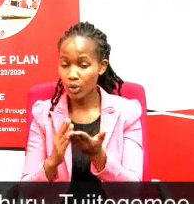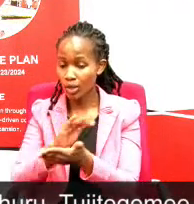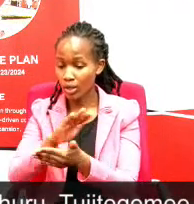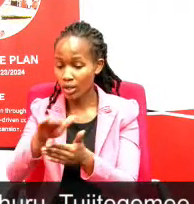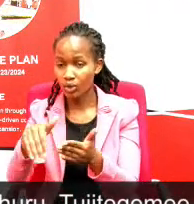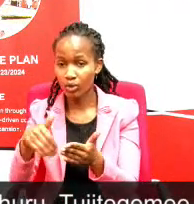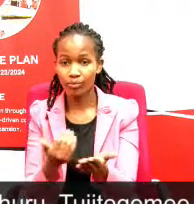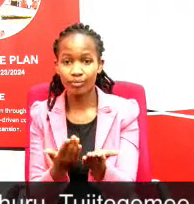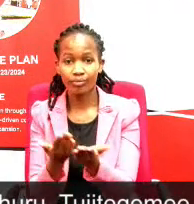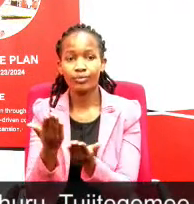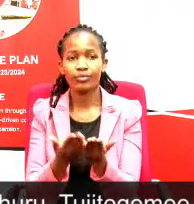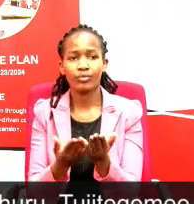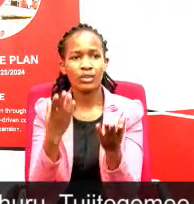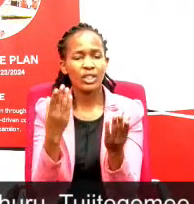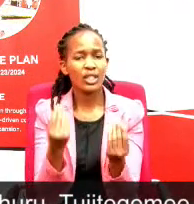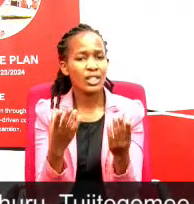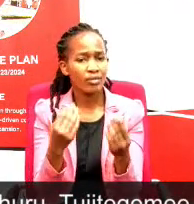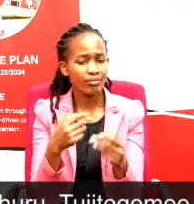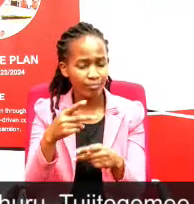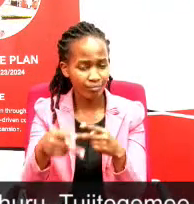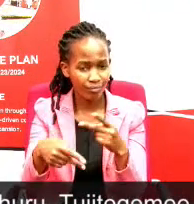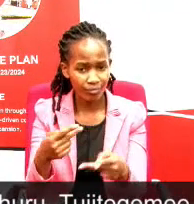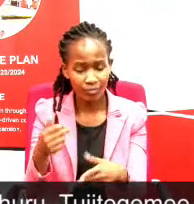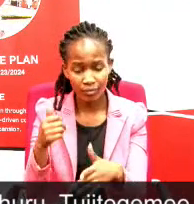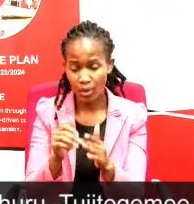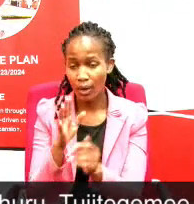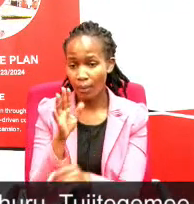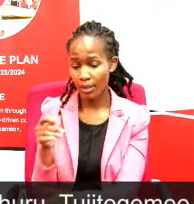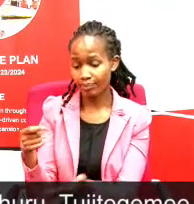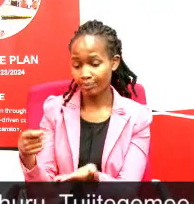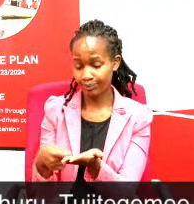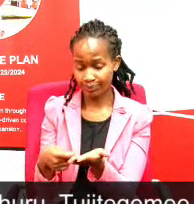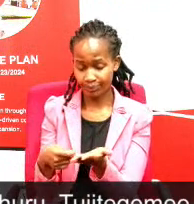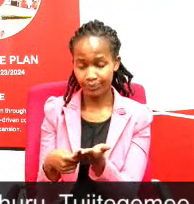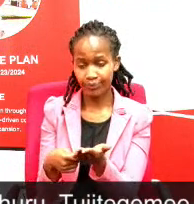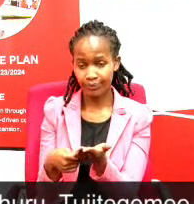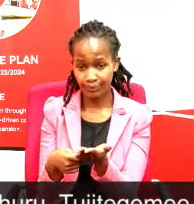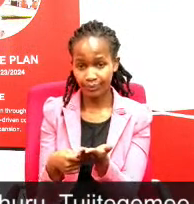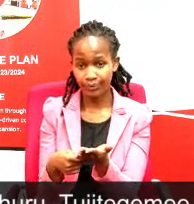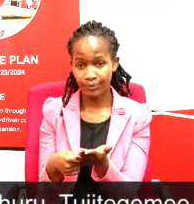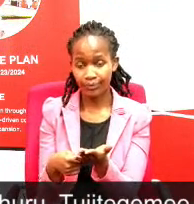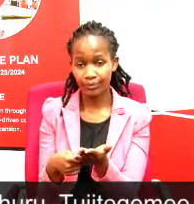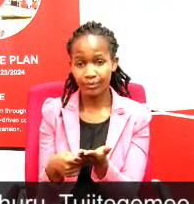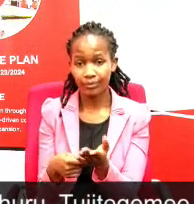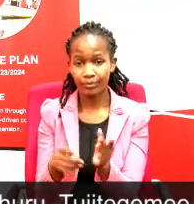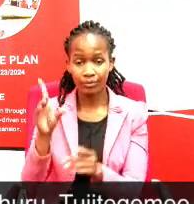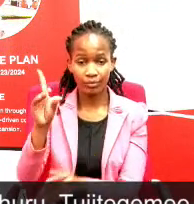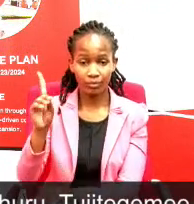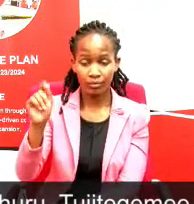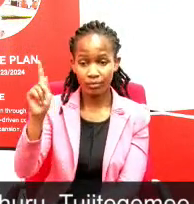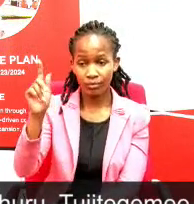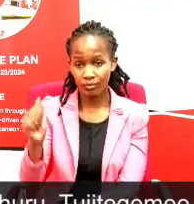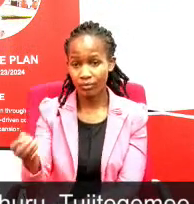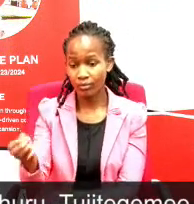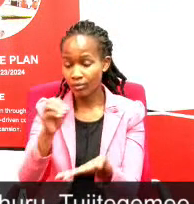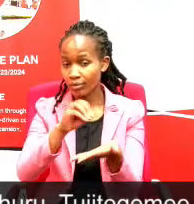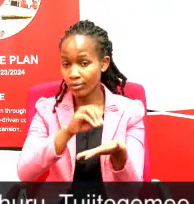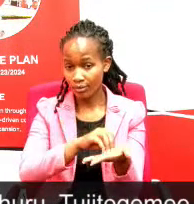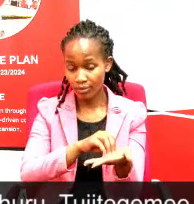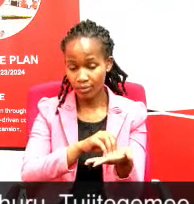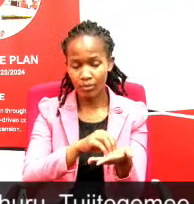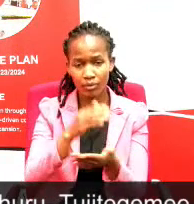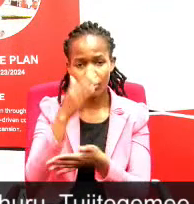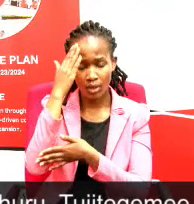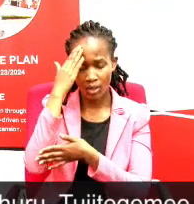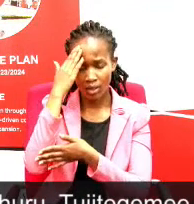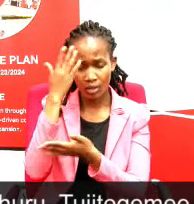A simplified processes underpinned by technology. Big data analytics, again, as you